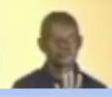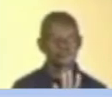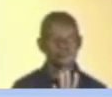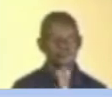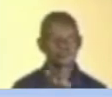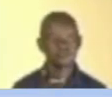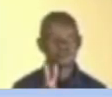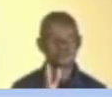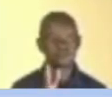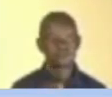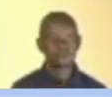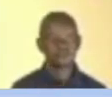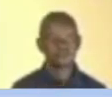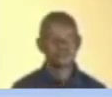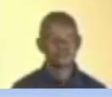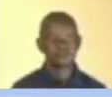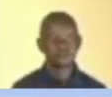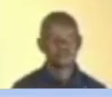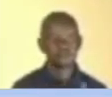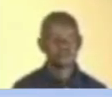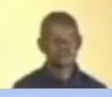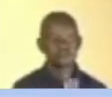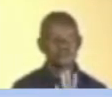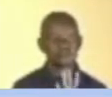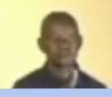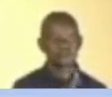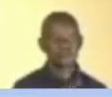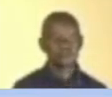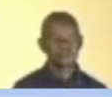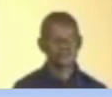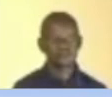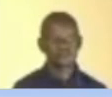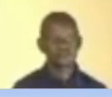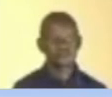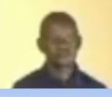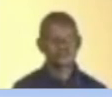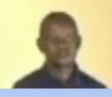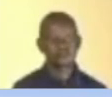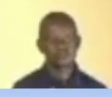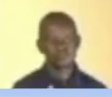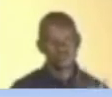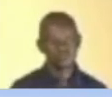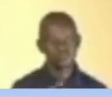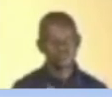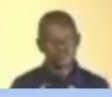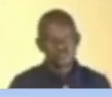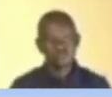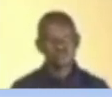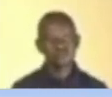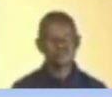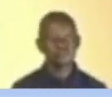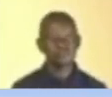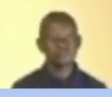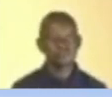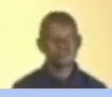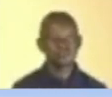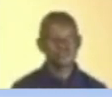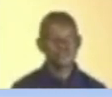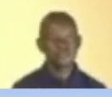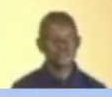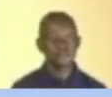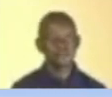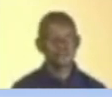6,756, out of which 5,026 have been discharged. We are now remaining with